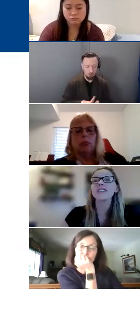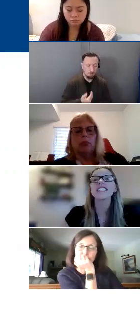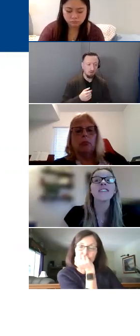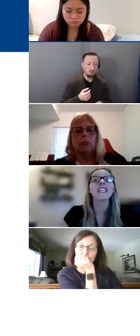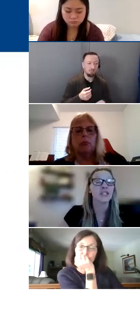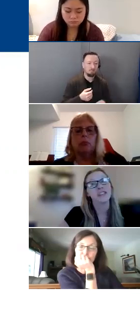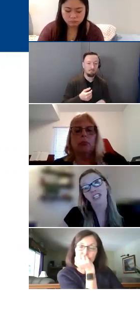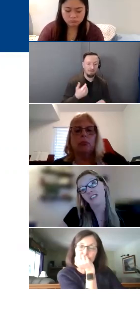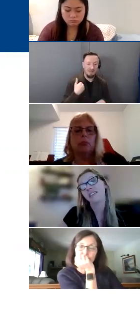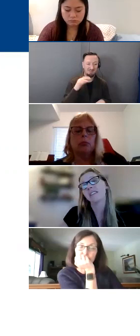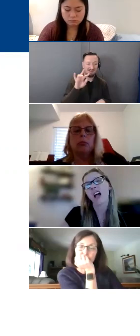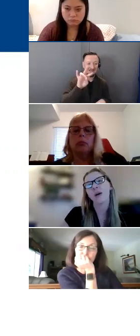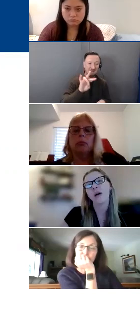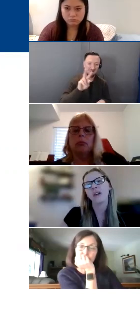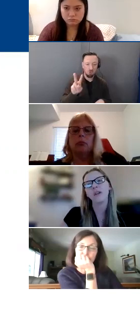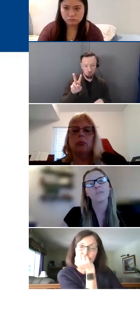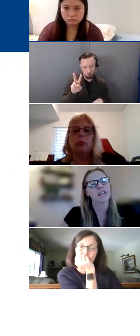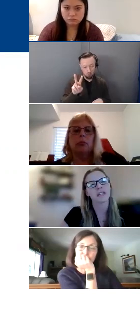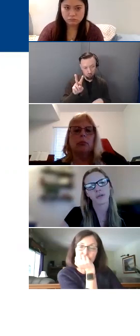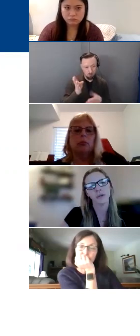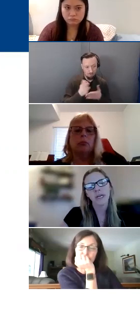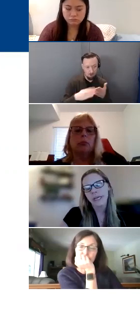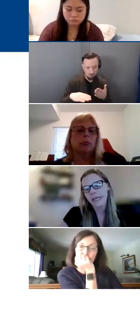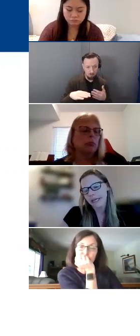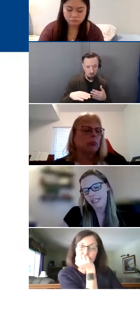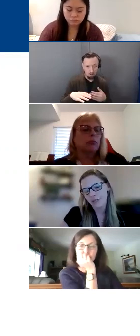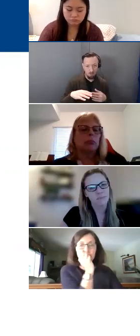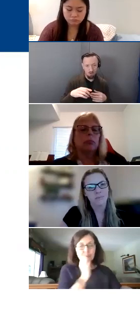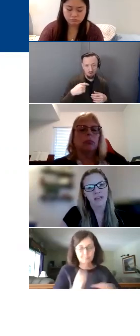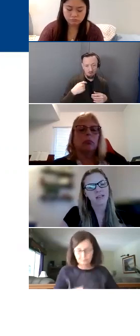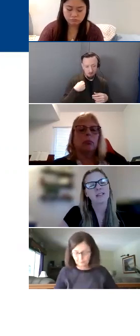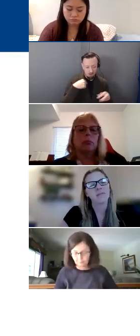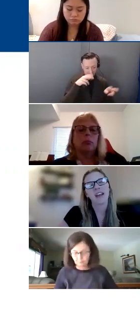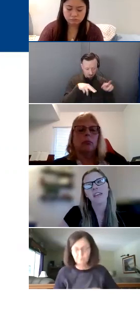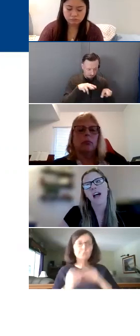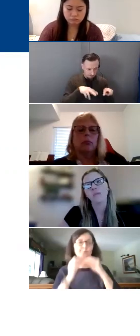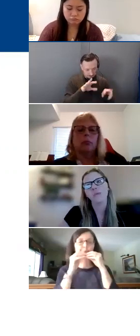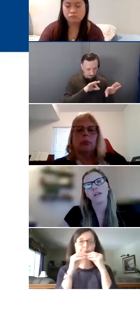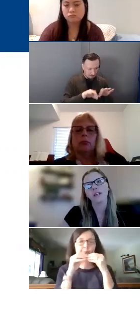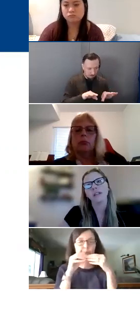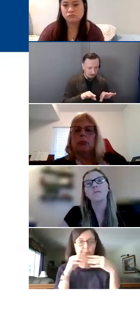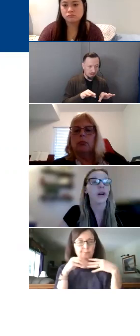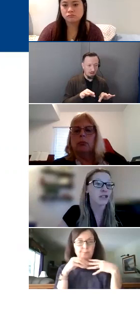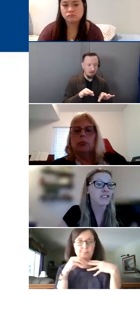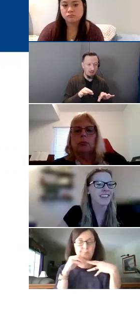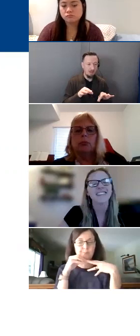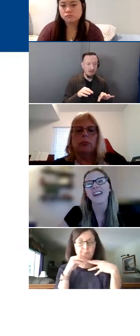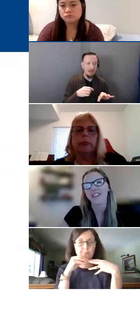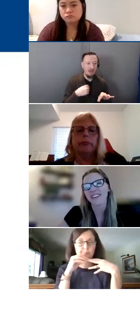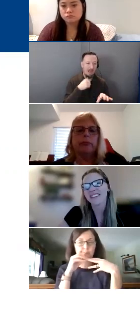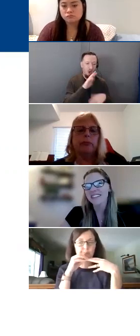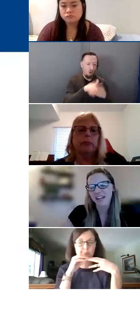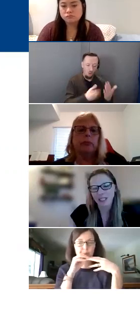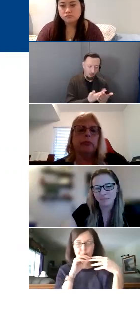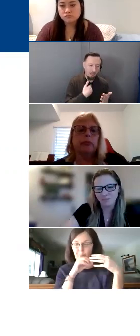there were 72 additions. I only picked through, and I did pick some that I thought were more interesting